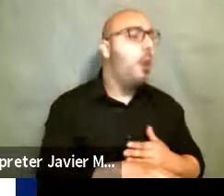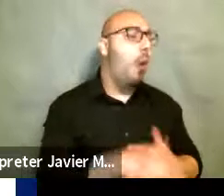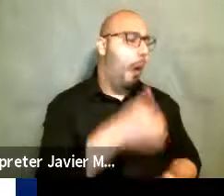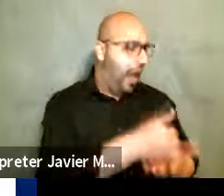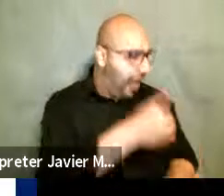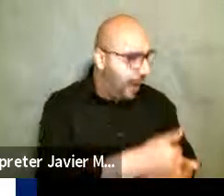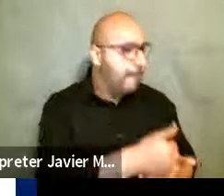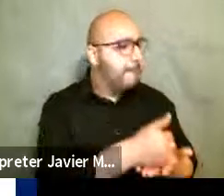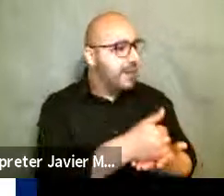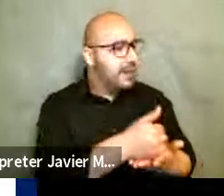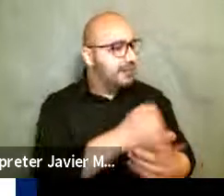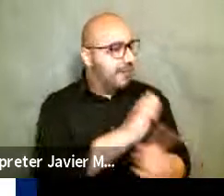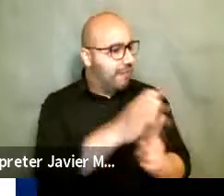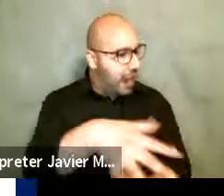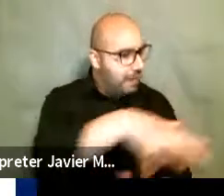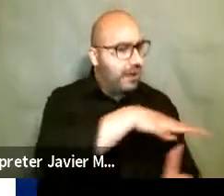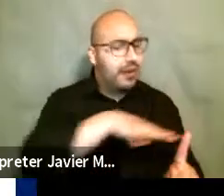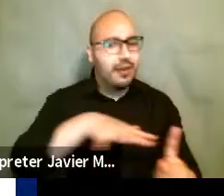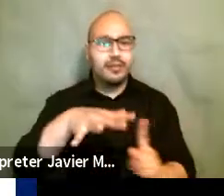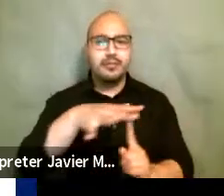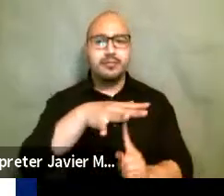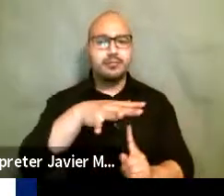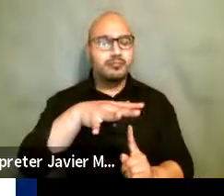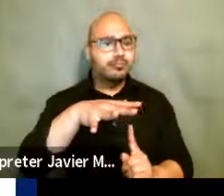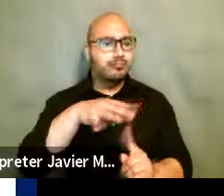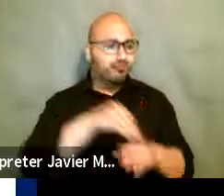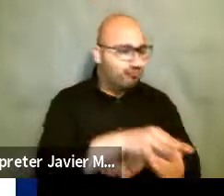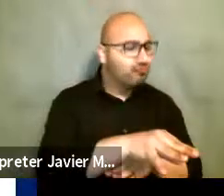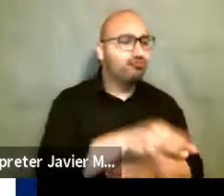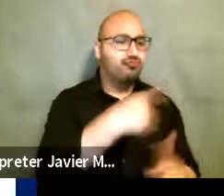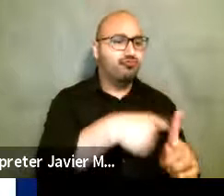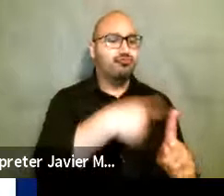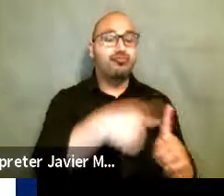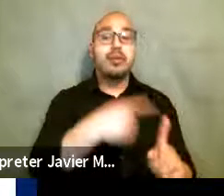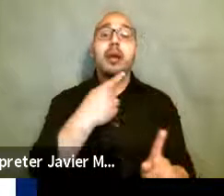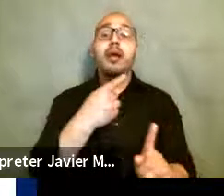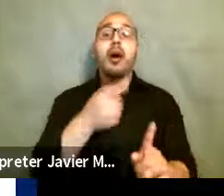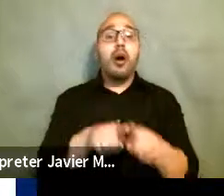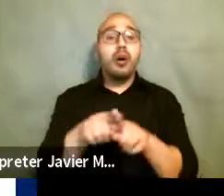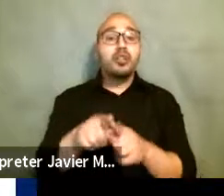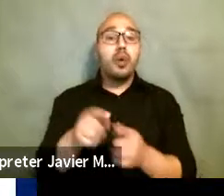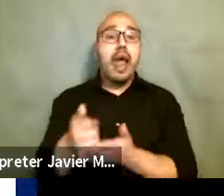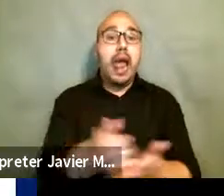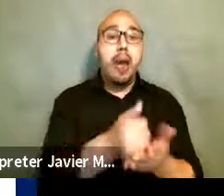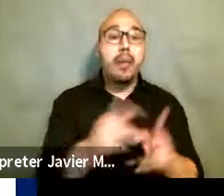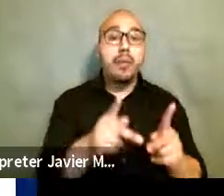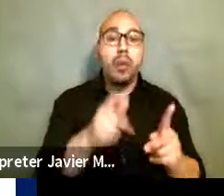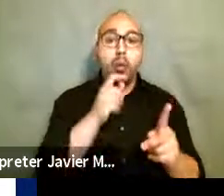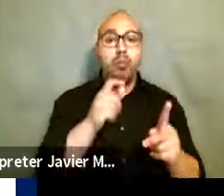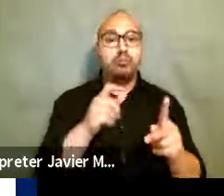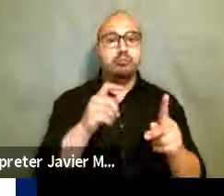the environment, helping farming cooperatives with this, with their